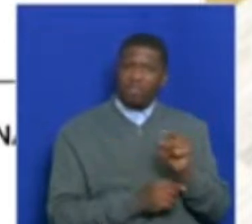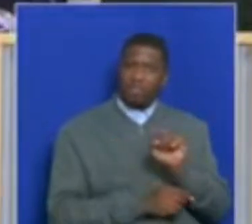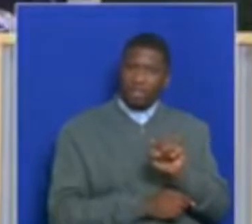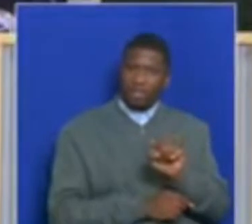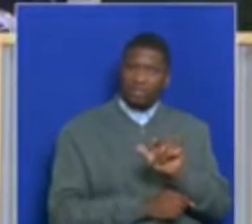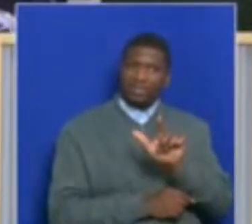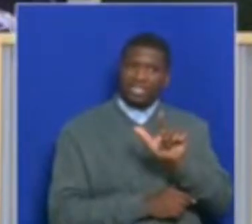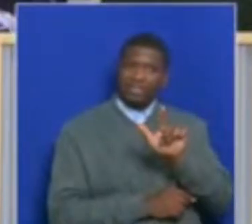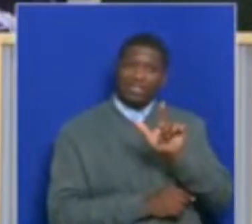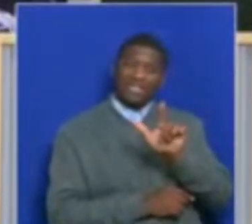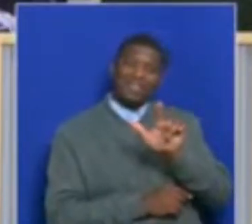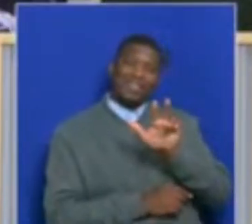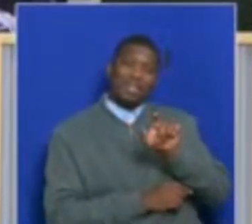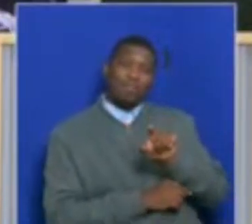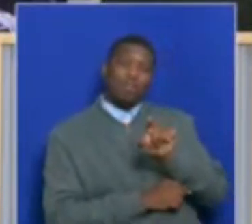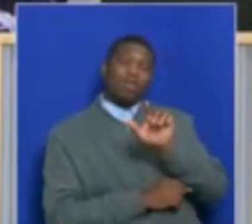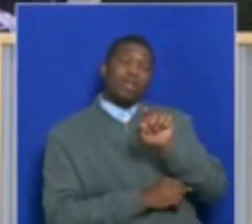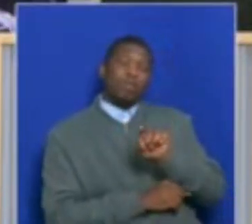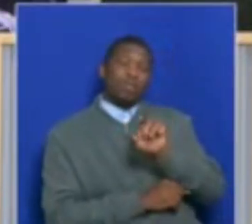79.4.3.